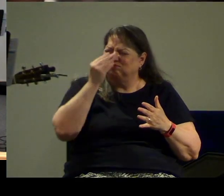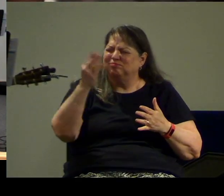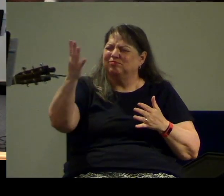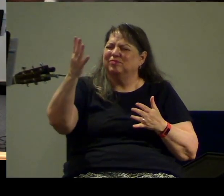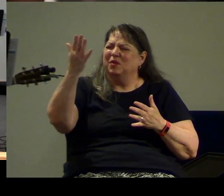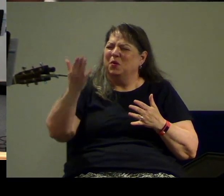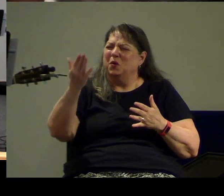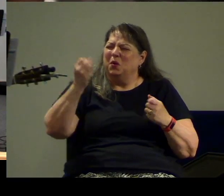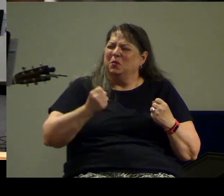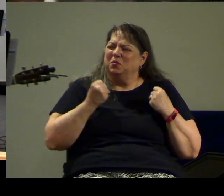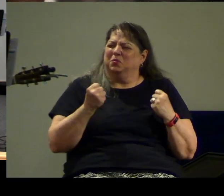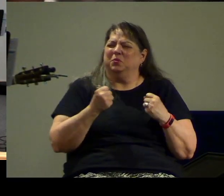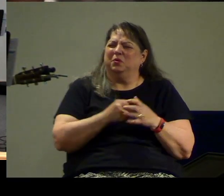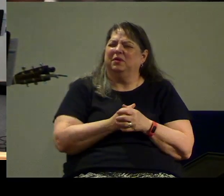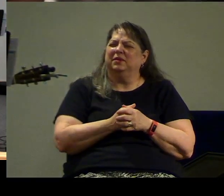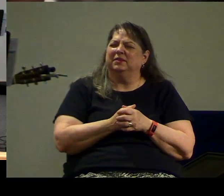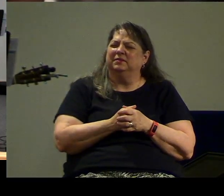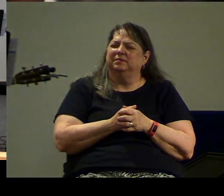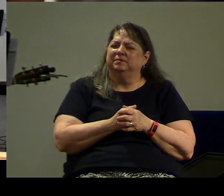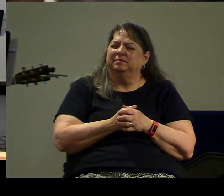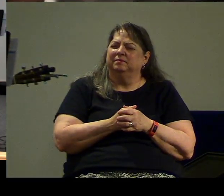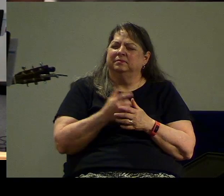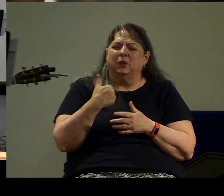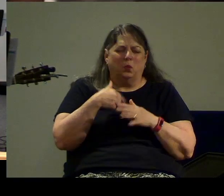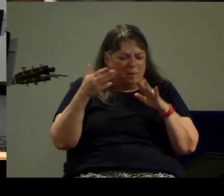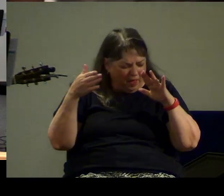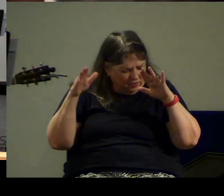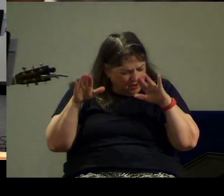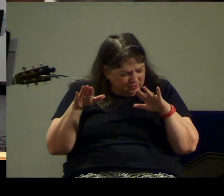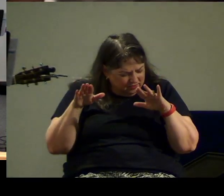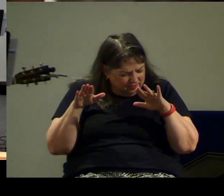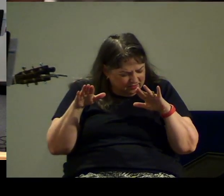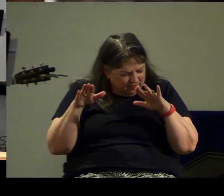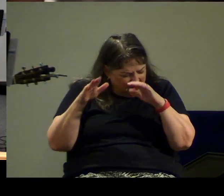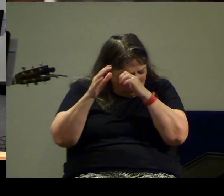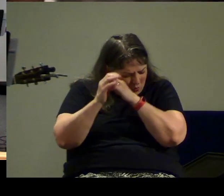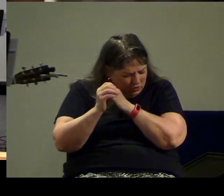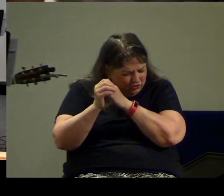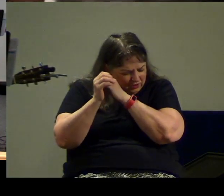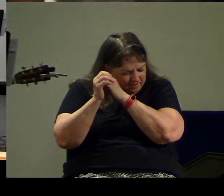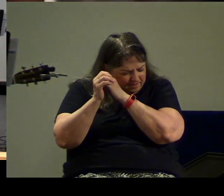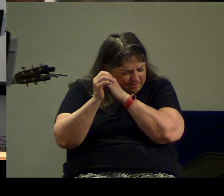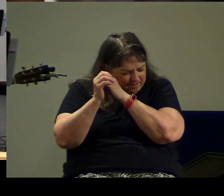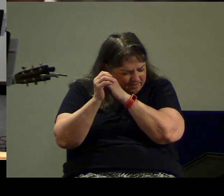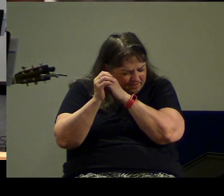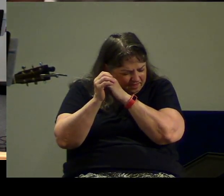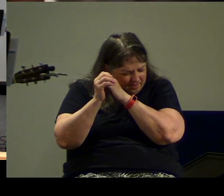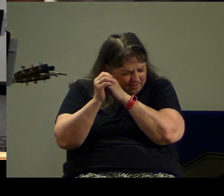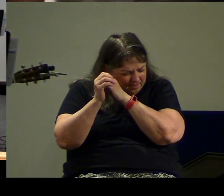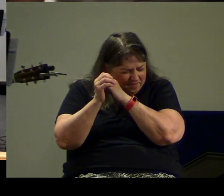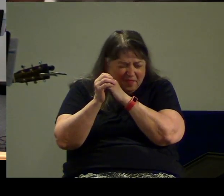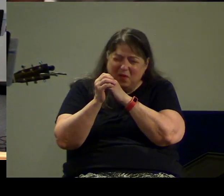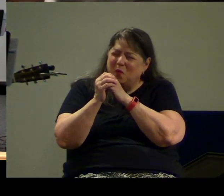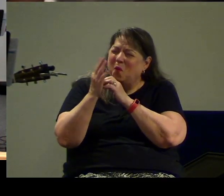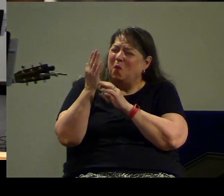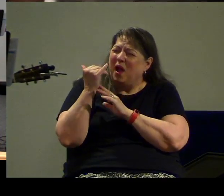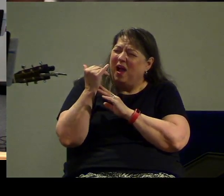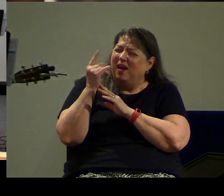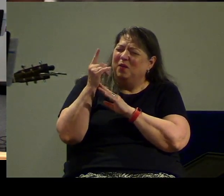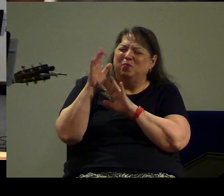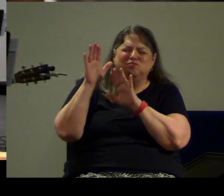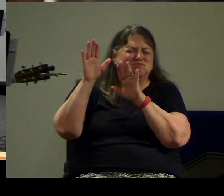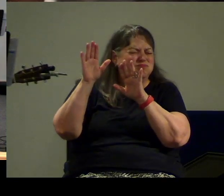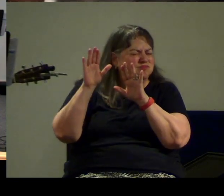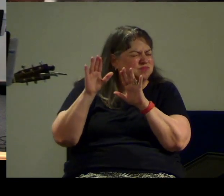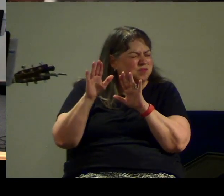strength." And we bow down and worship you. And how great and awesome are you,